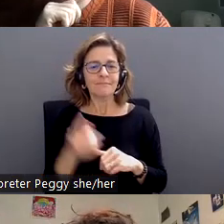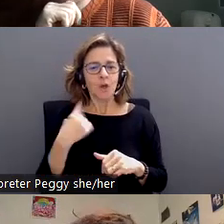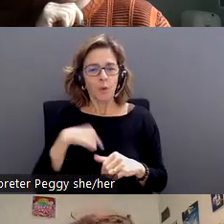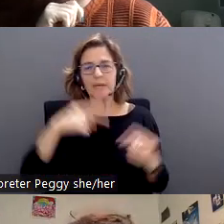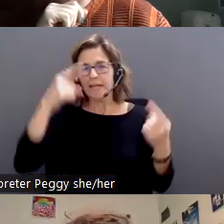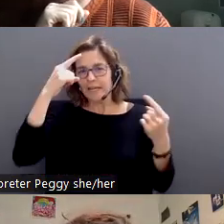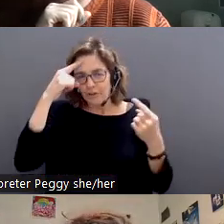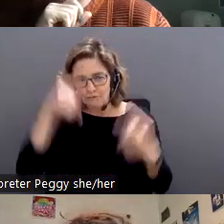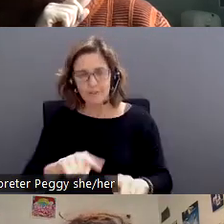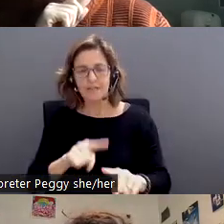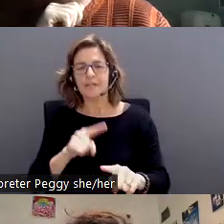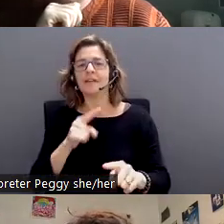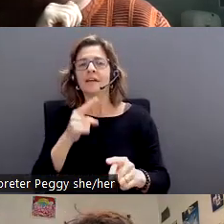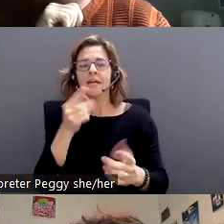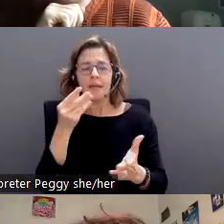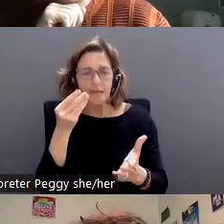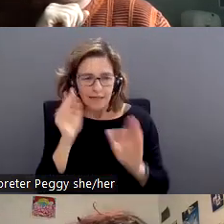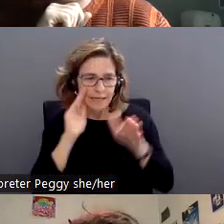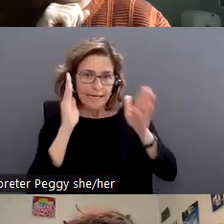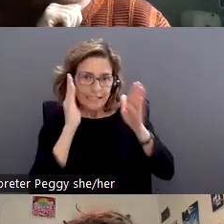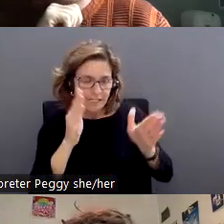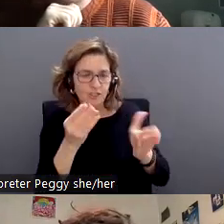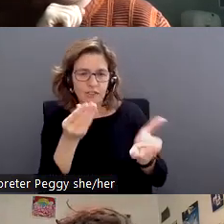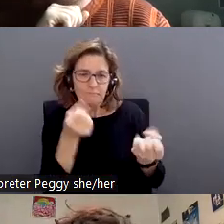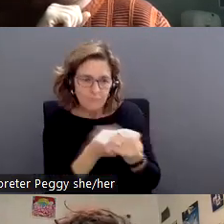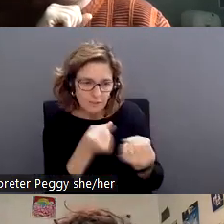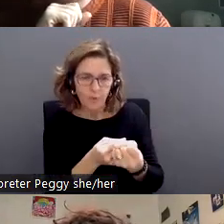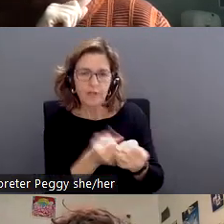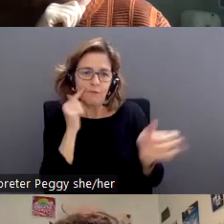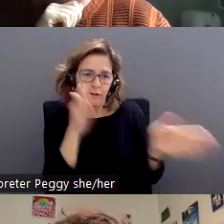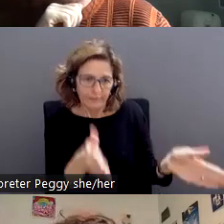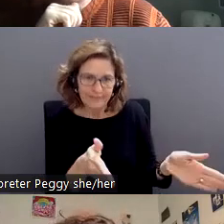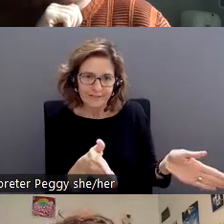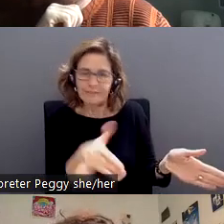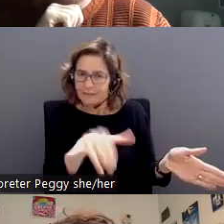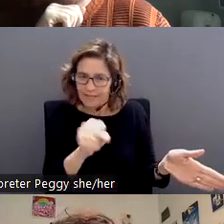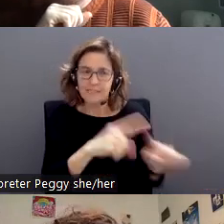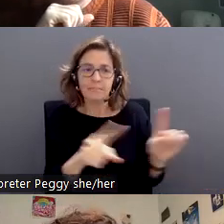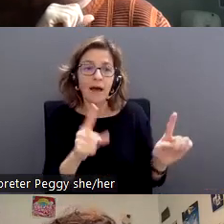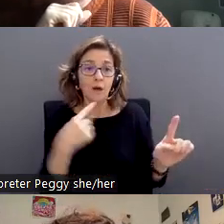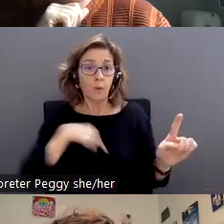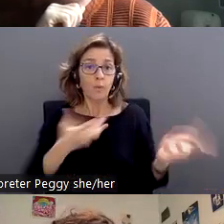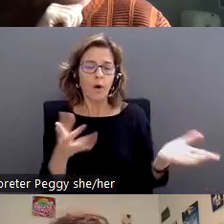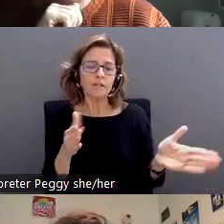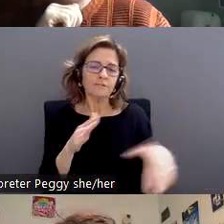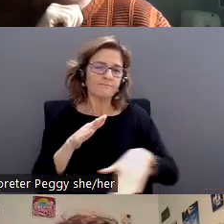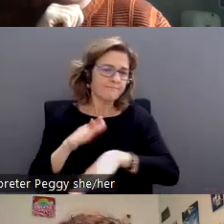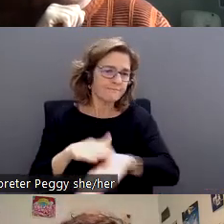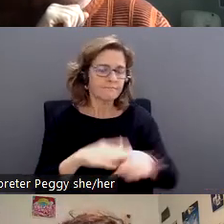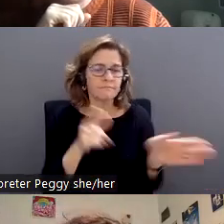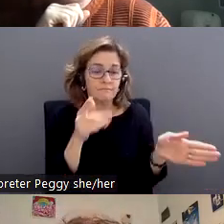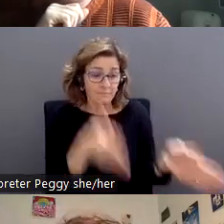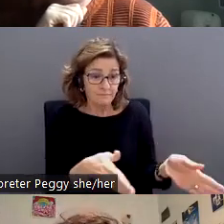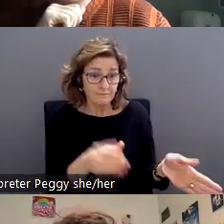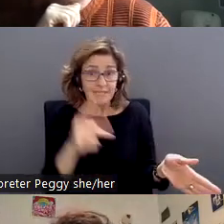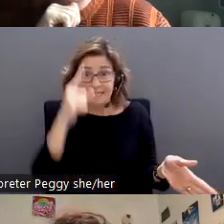should not continue. What we do want to sort of advocate for and think about is expanding that, because it is not just